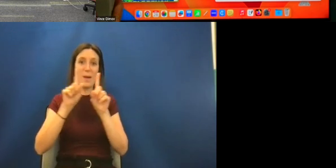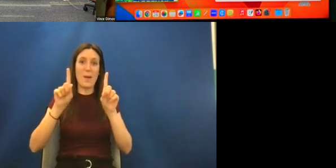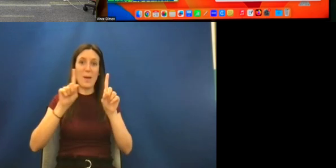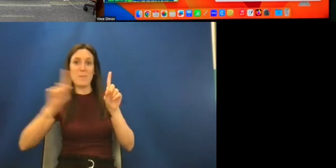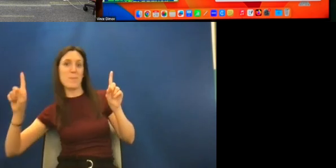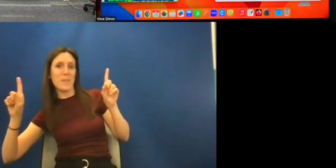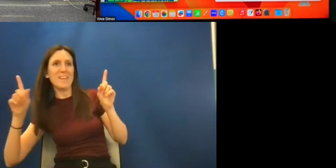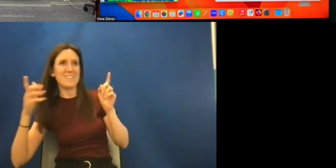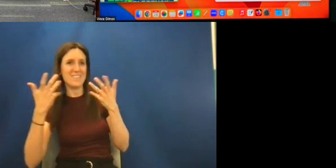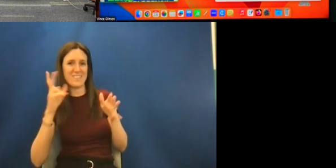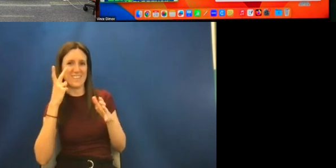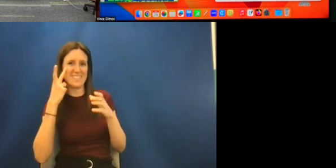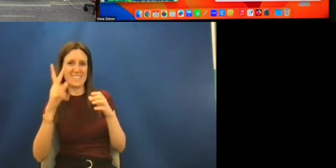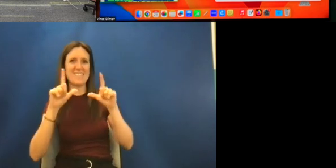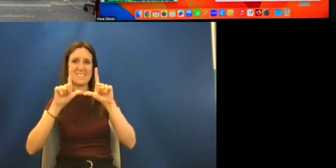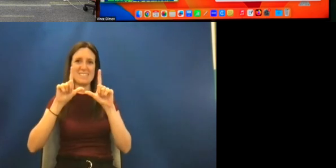Heidi.